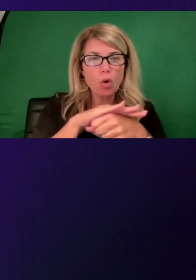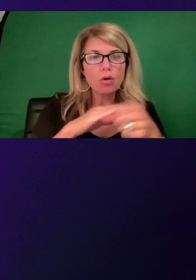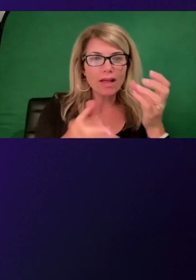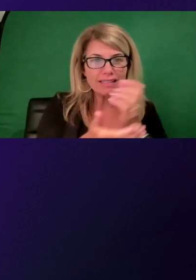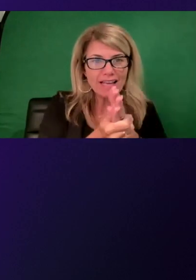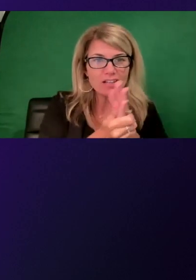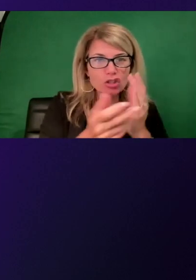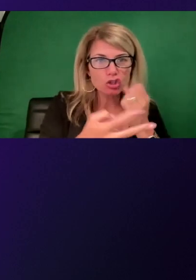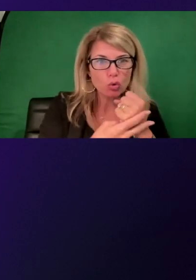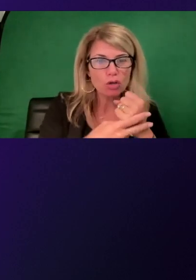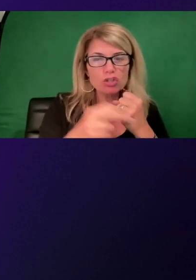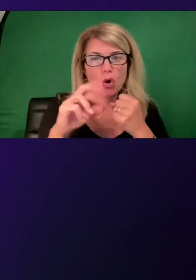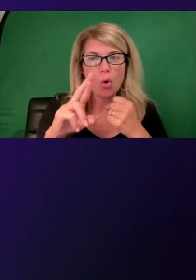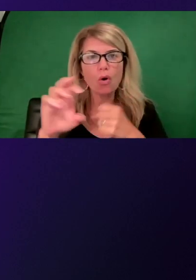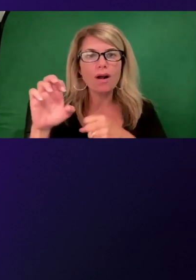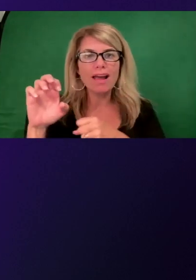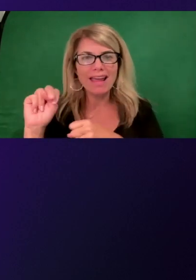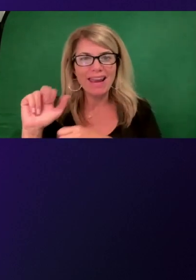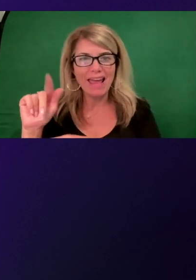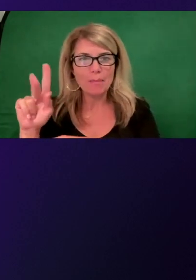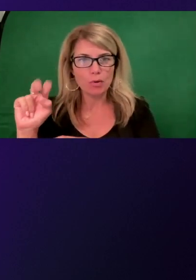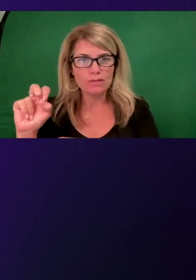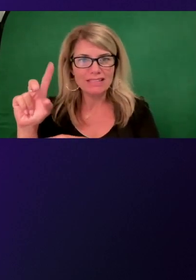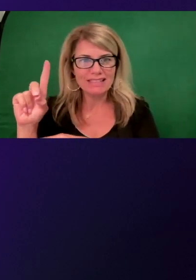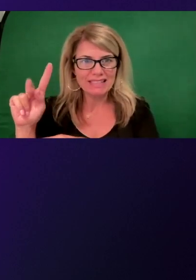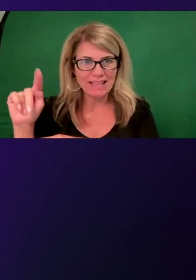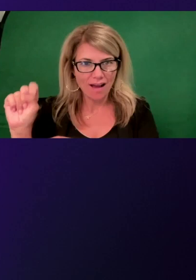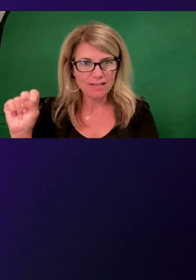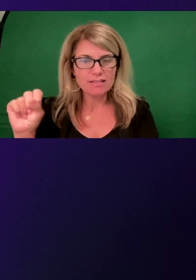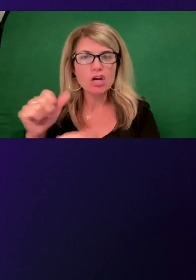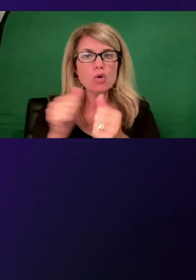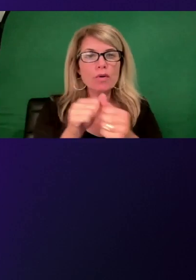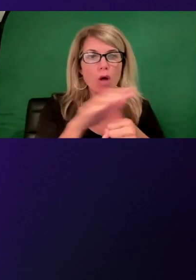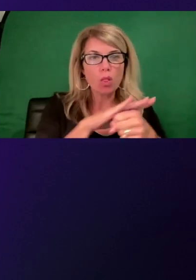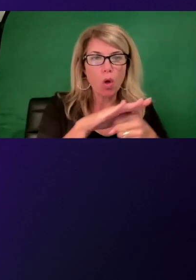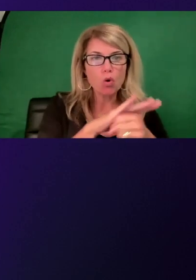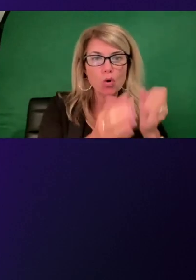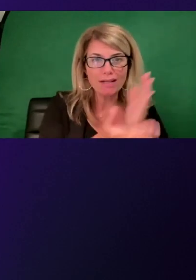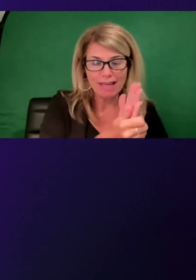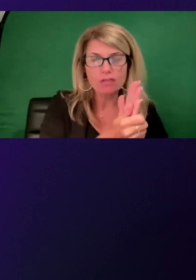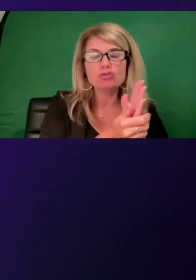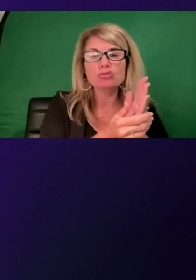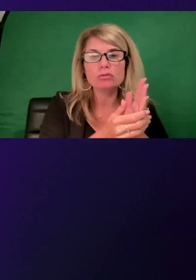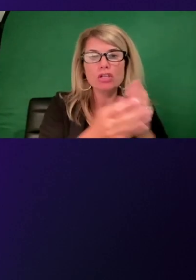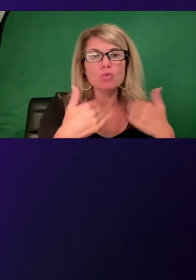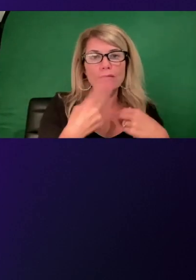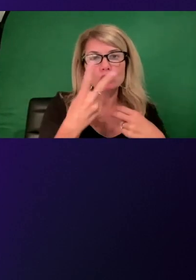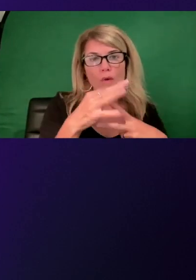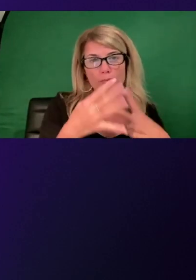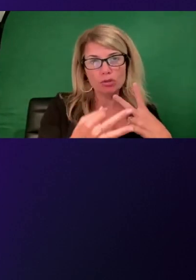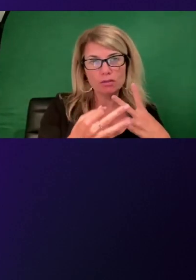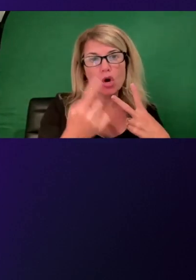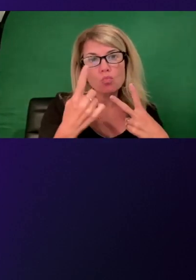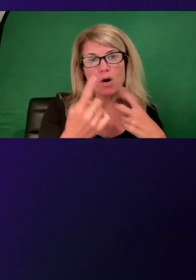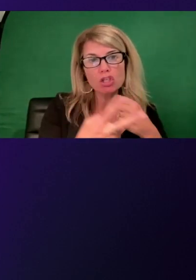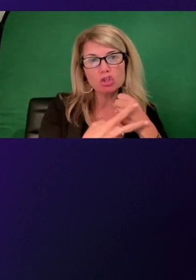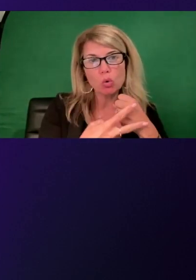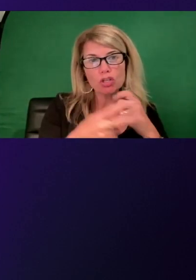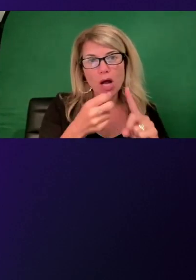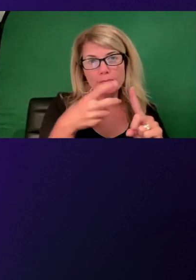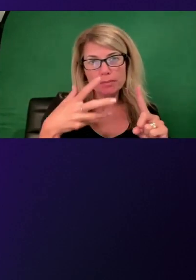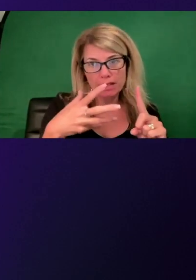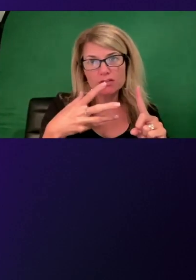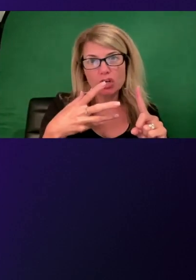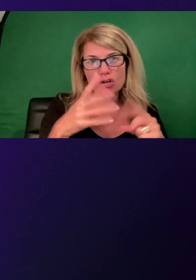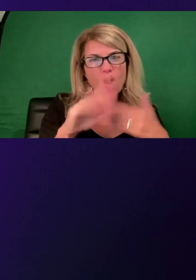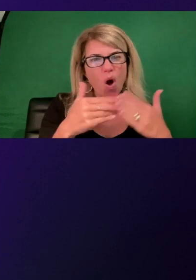the network attached EBS, right? And within the local attached storage instances, you have two options. One is the storage optimized instances where all the